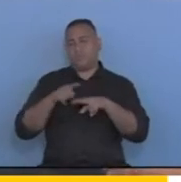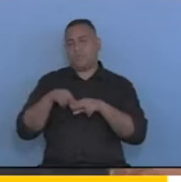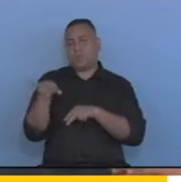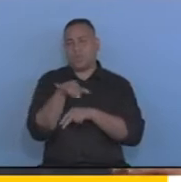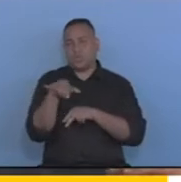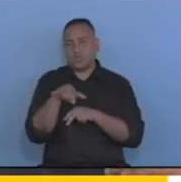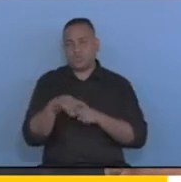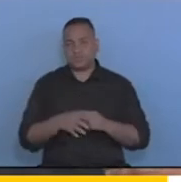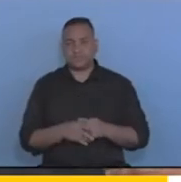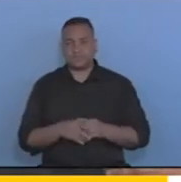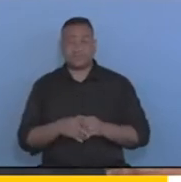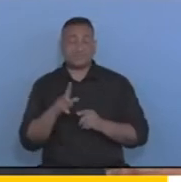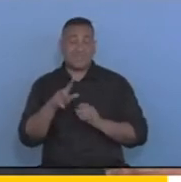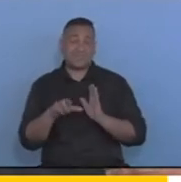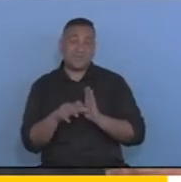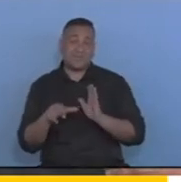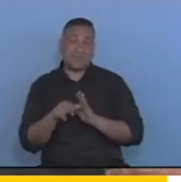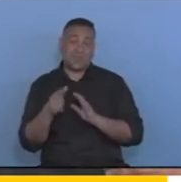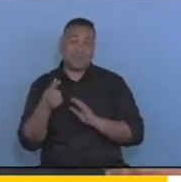cardinal. Yes.